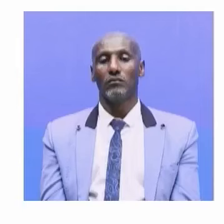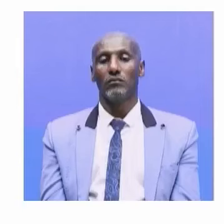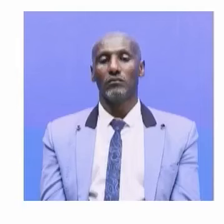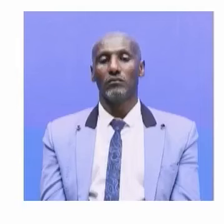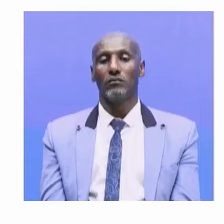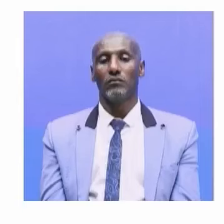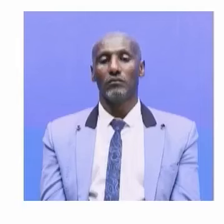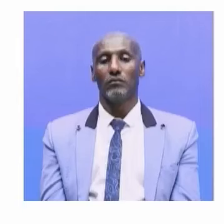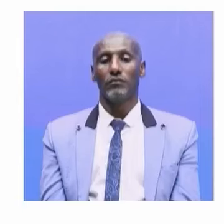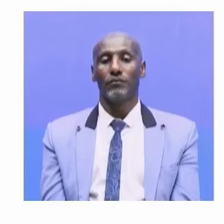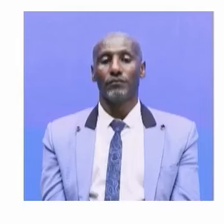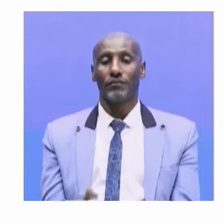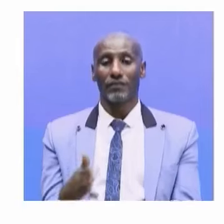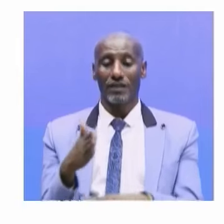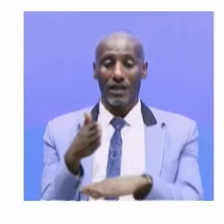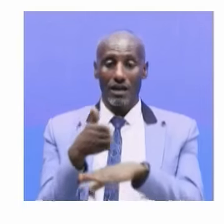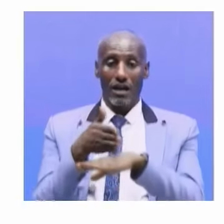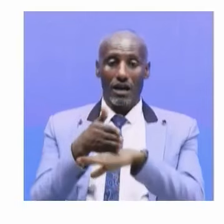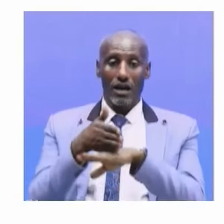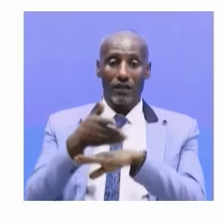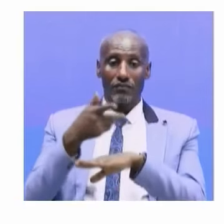after the game.